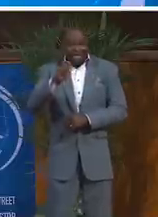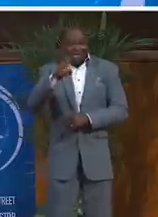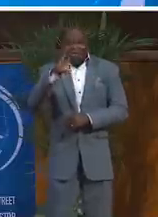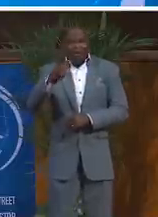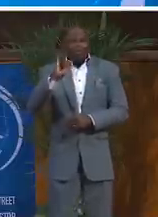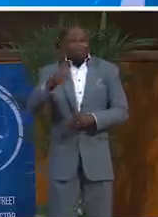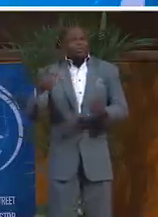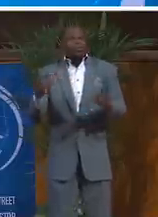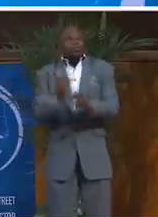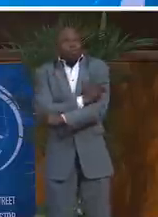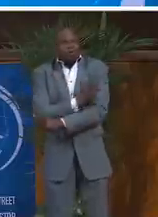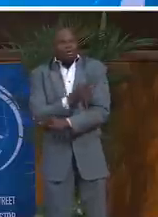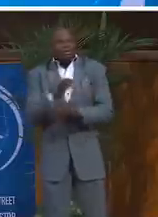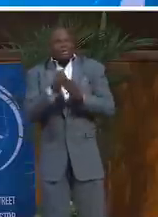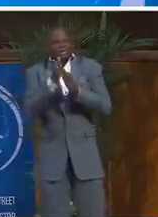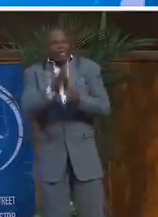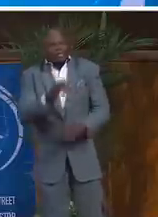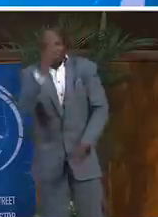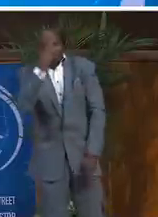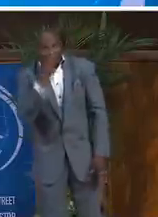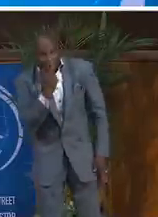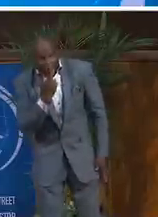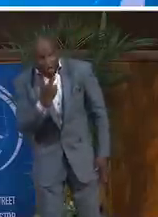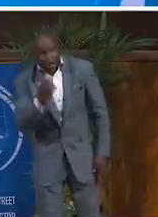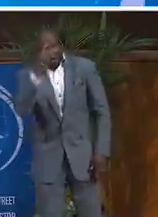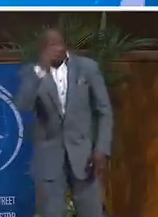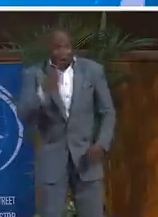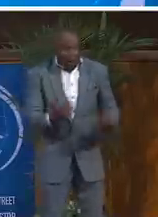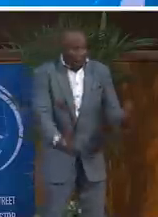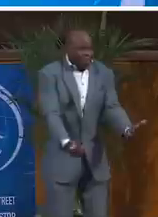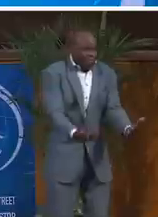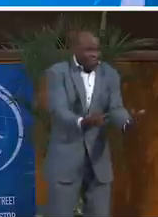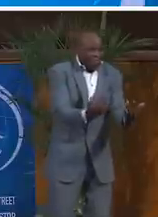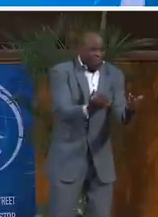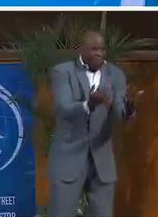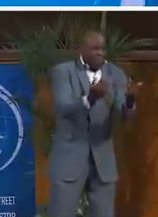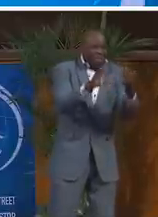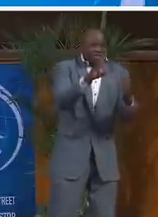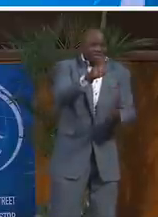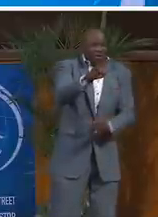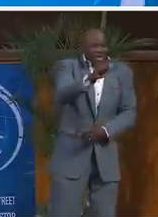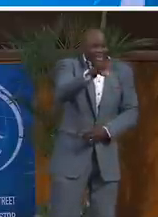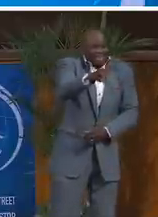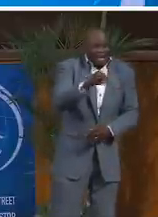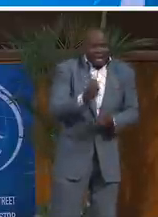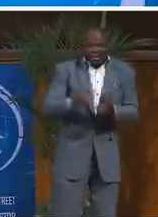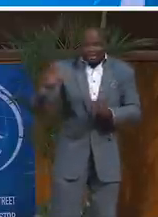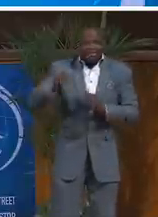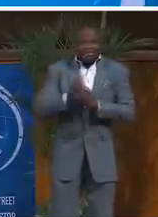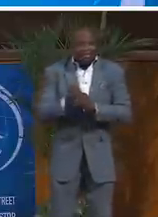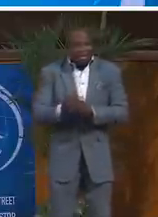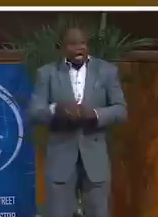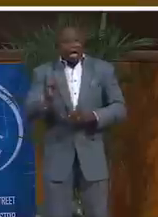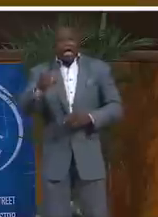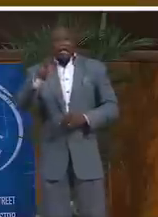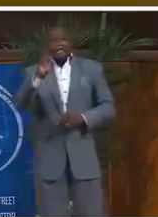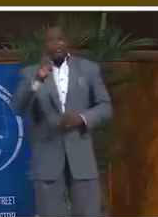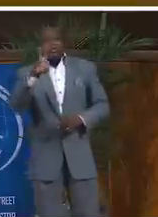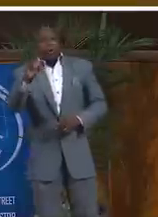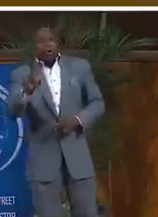one of the worst emperors of Rome. Rome burns down in 64 AD under his leadership, and